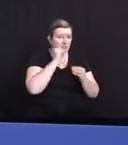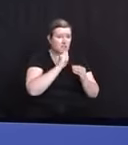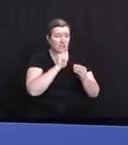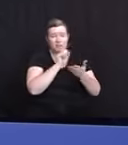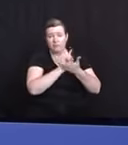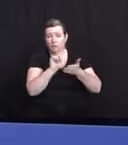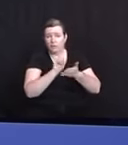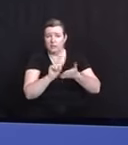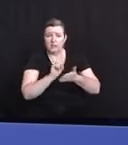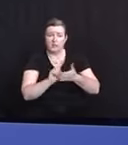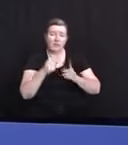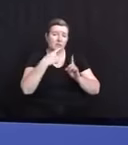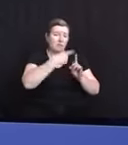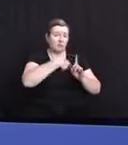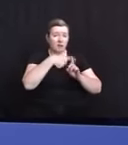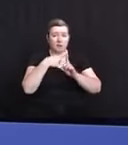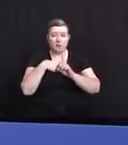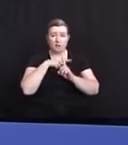every month.